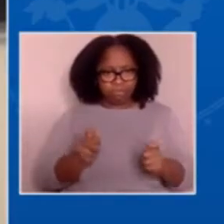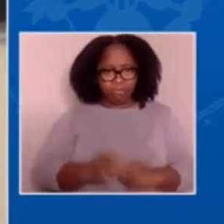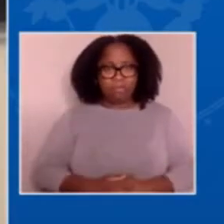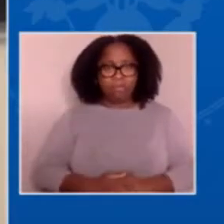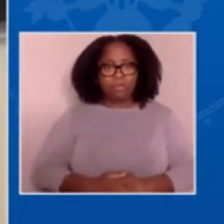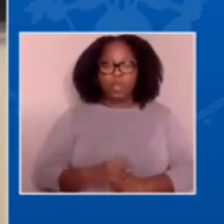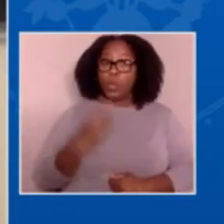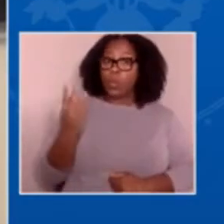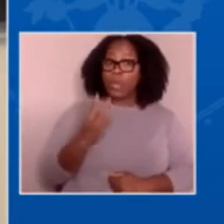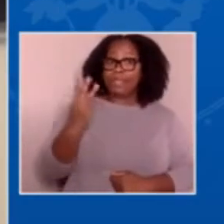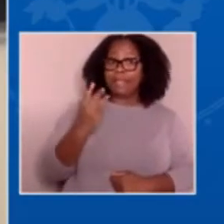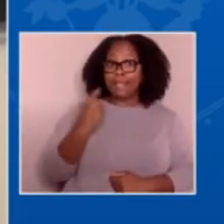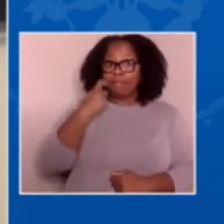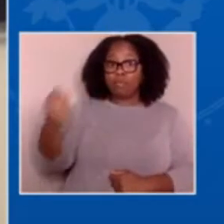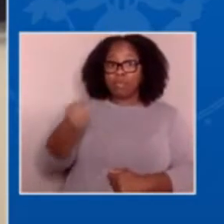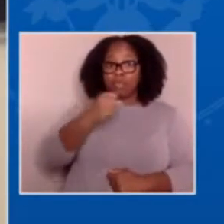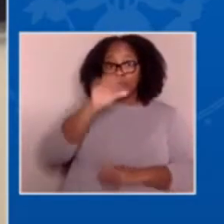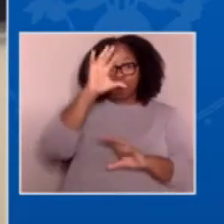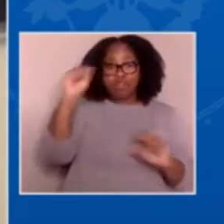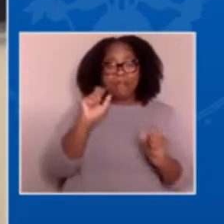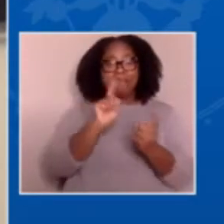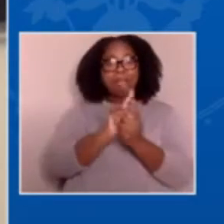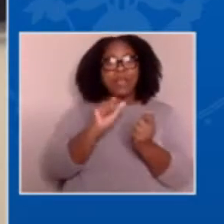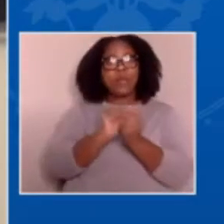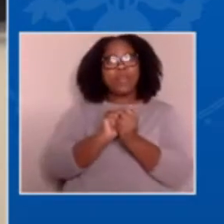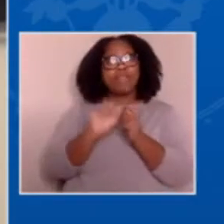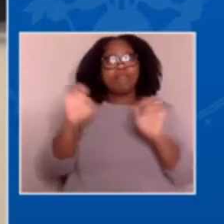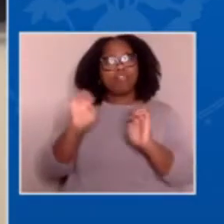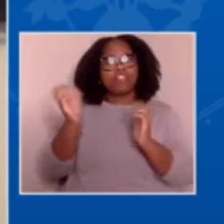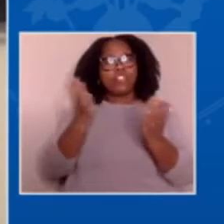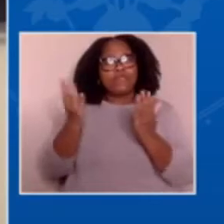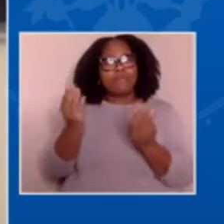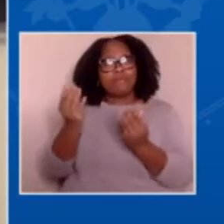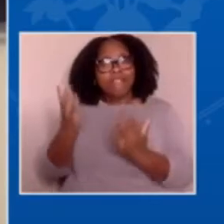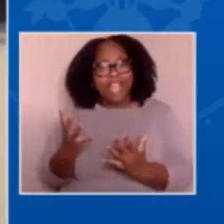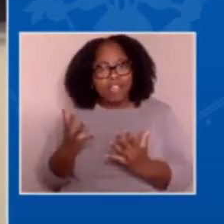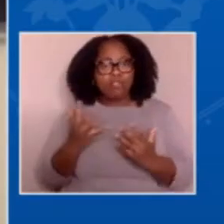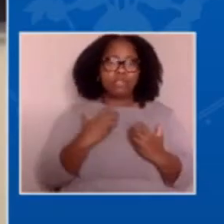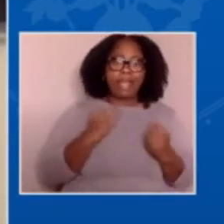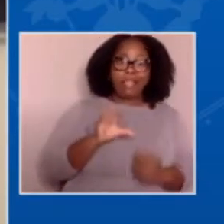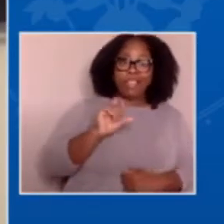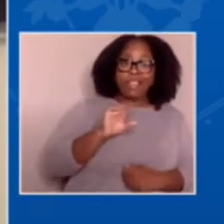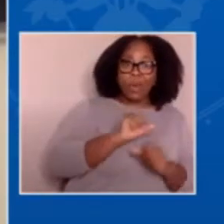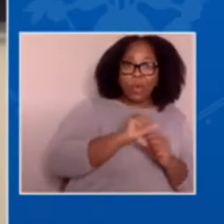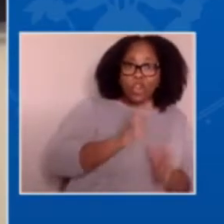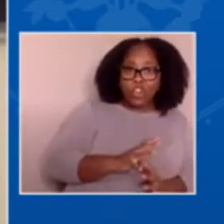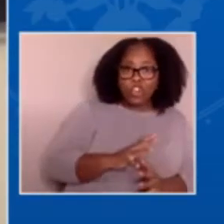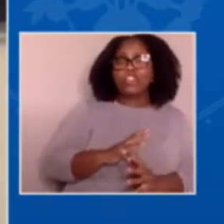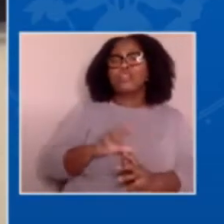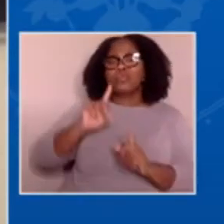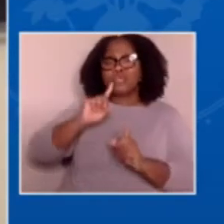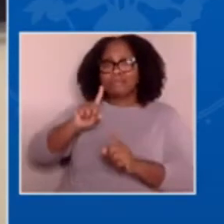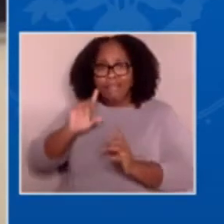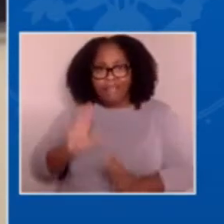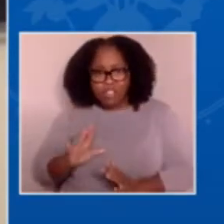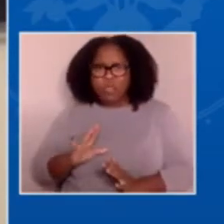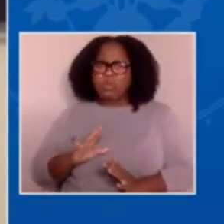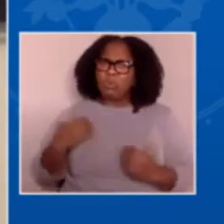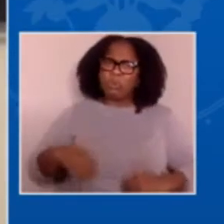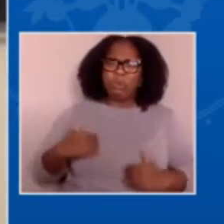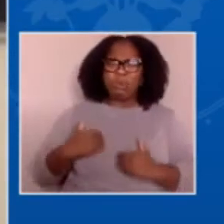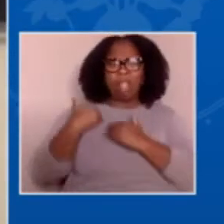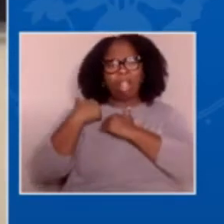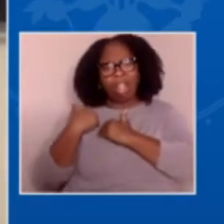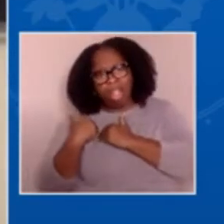Frontline workers uh hearing firsthand accounts from healthcare workers and First Responders who are bearing the high emotional toll uh of